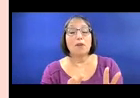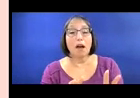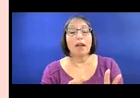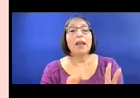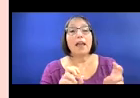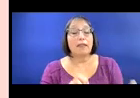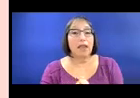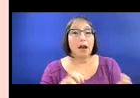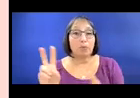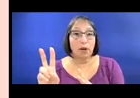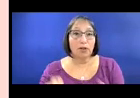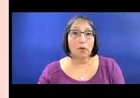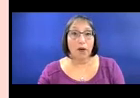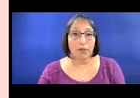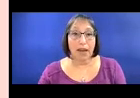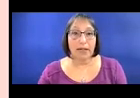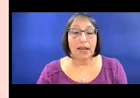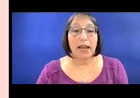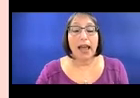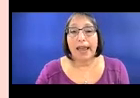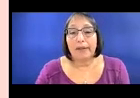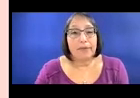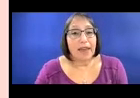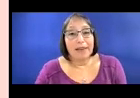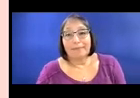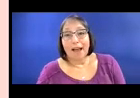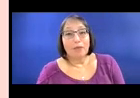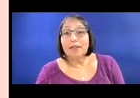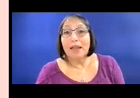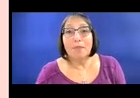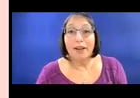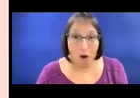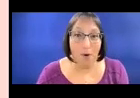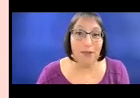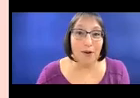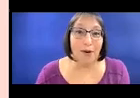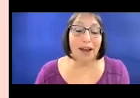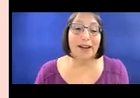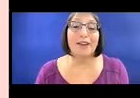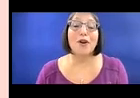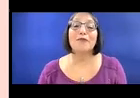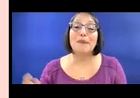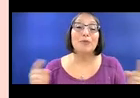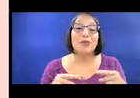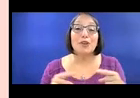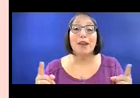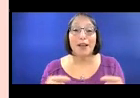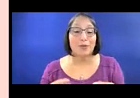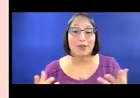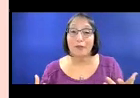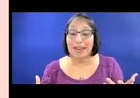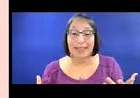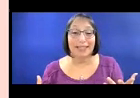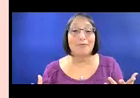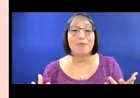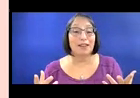on the doc and then upload it to our site. They, I trust them, I know when they're, I know if people are sharing answers,